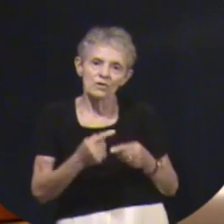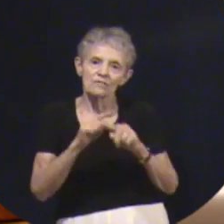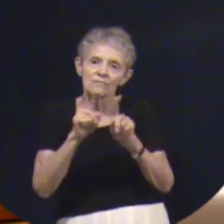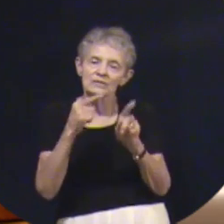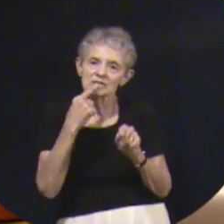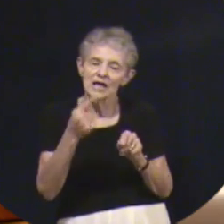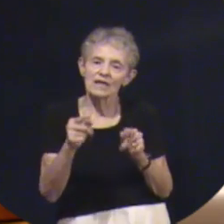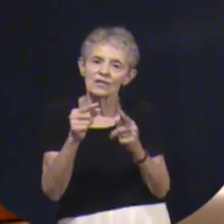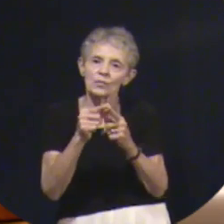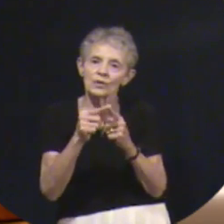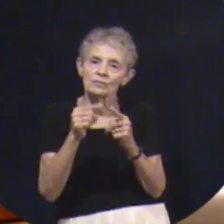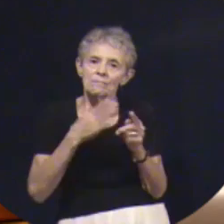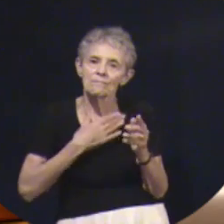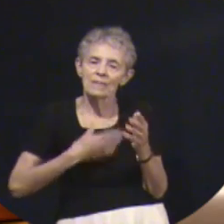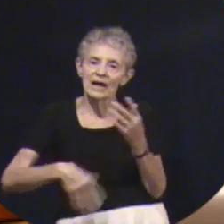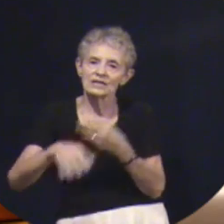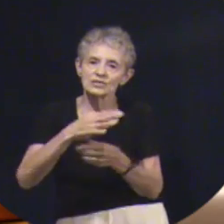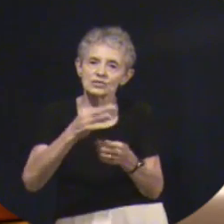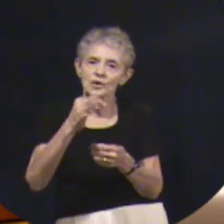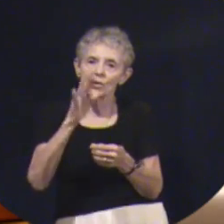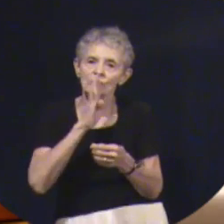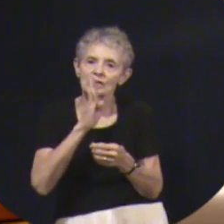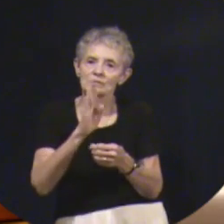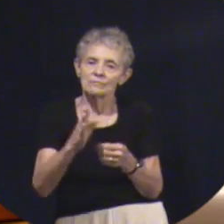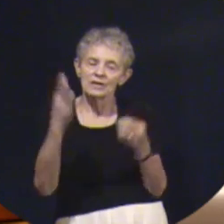soul shall be healed.